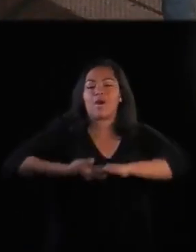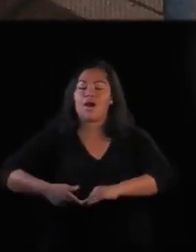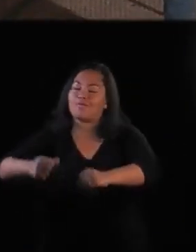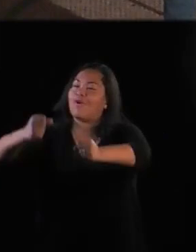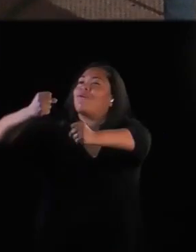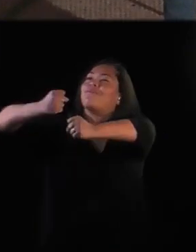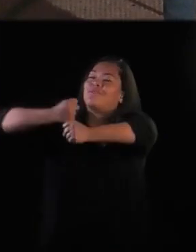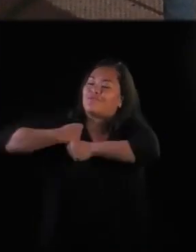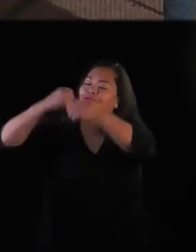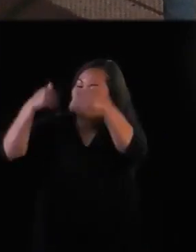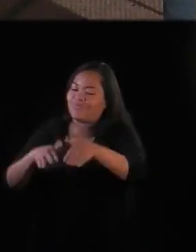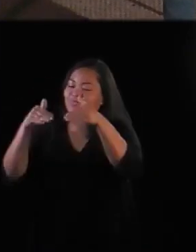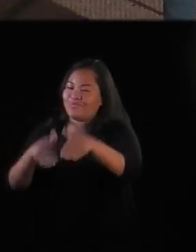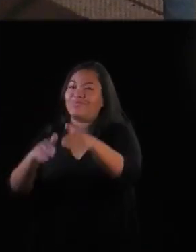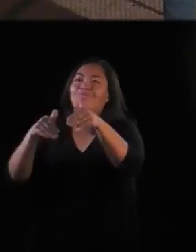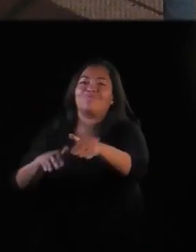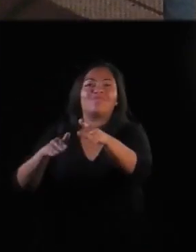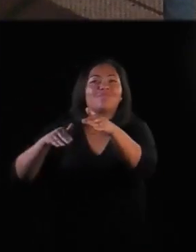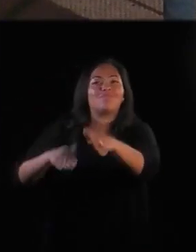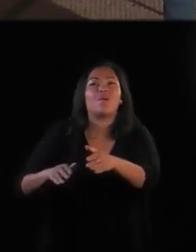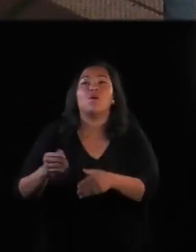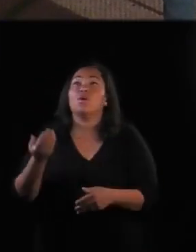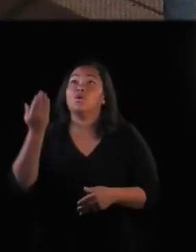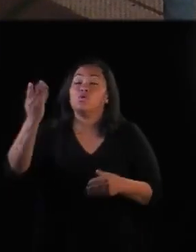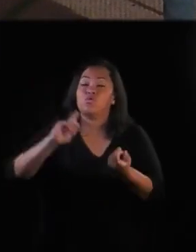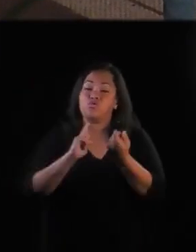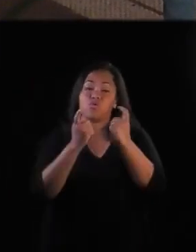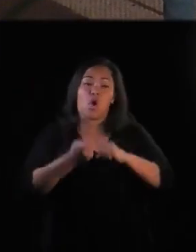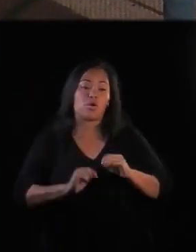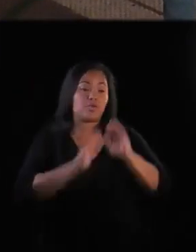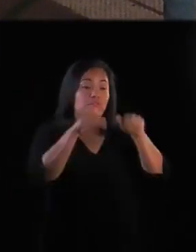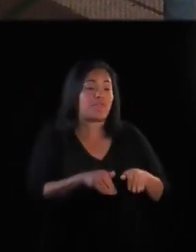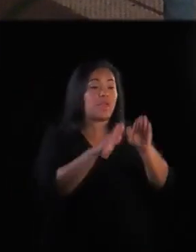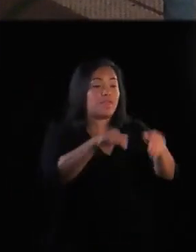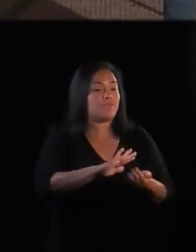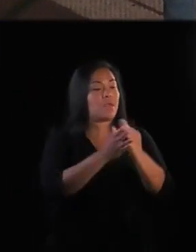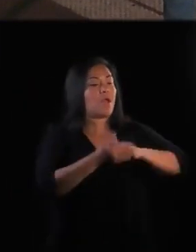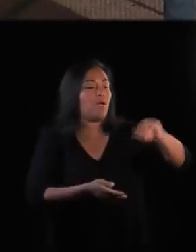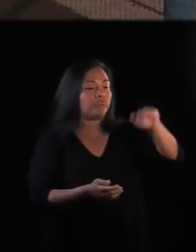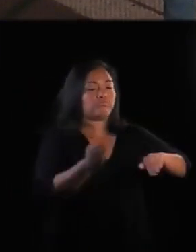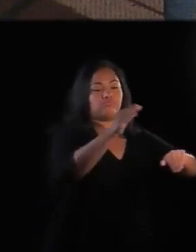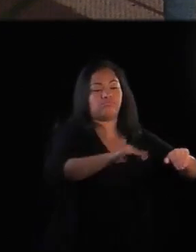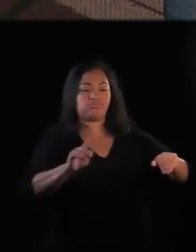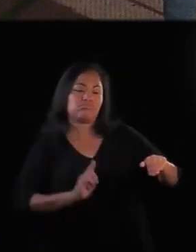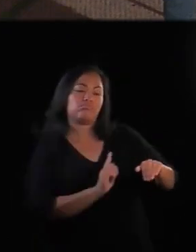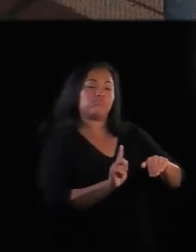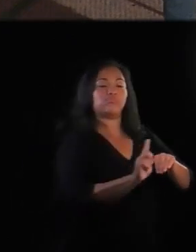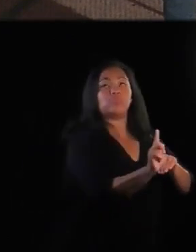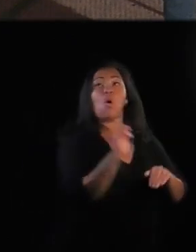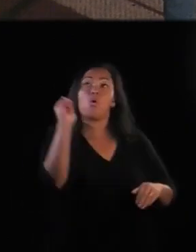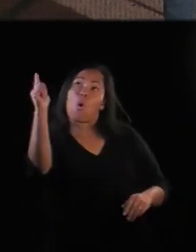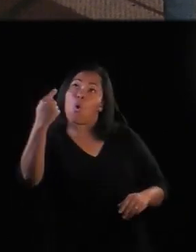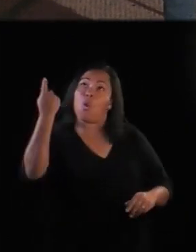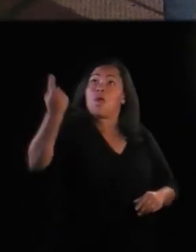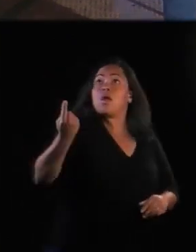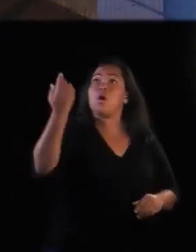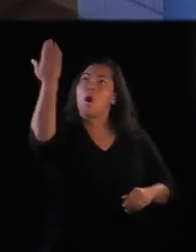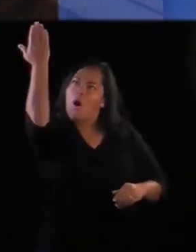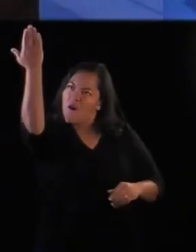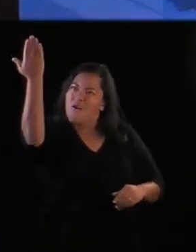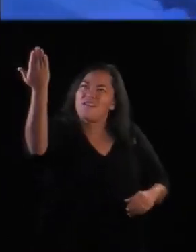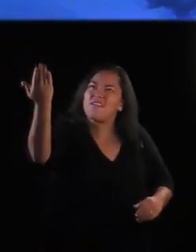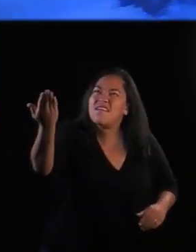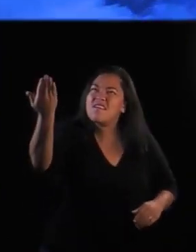Into armies. Oh, you turn seas into highways. Oh, you're